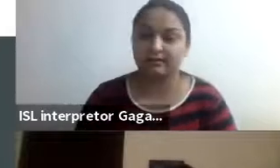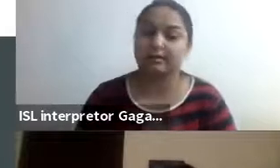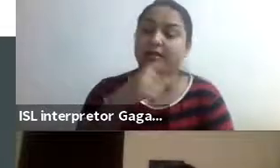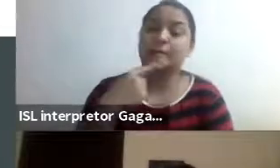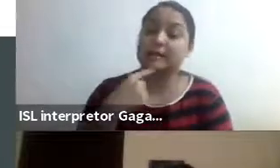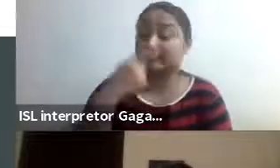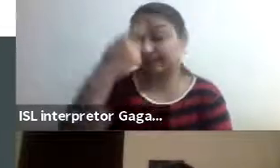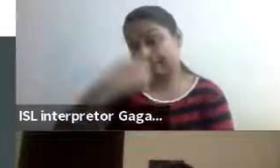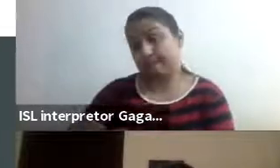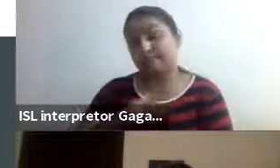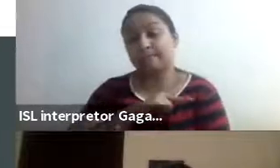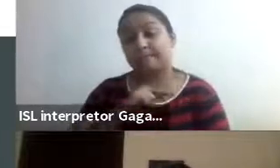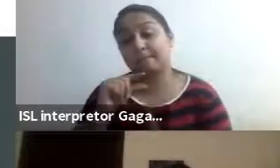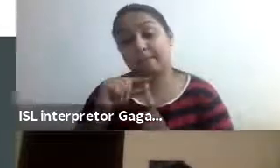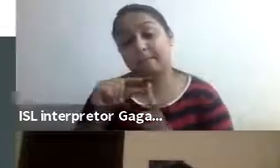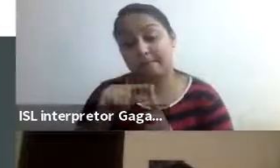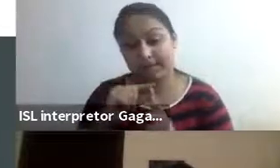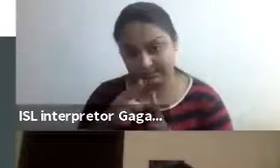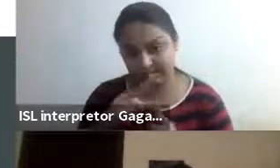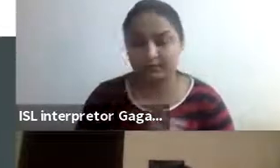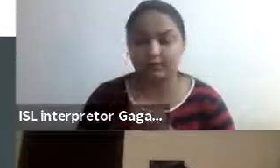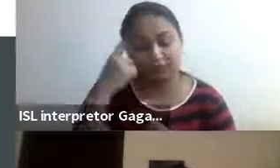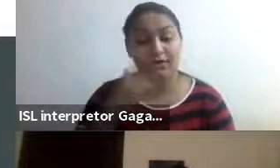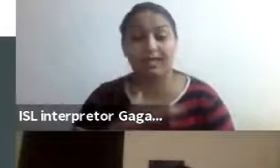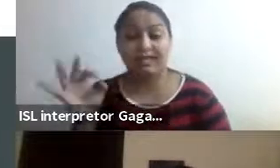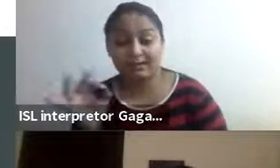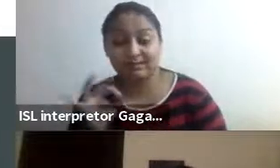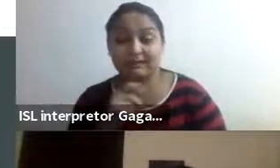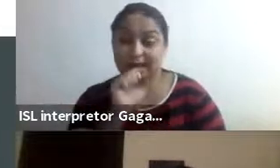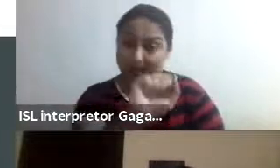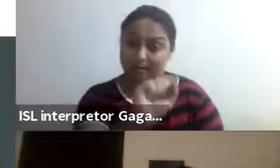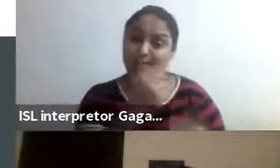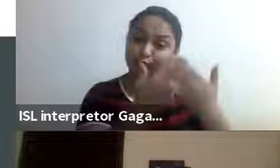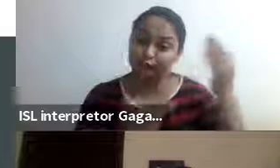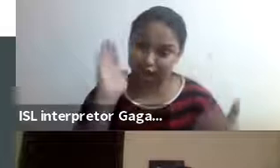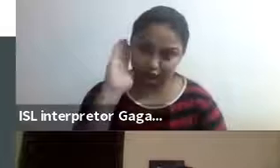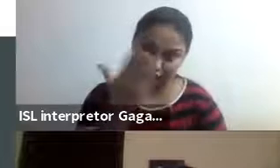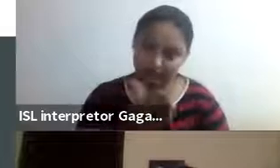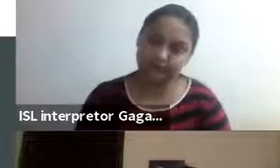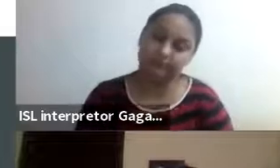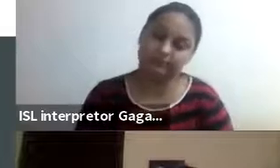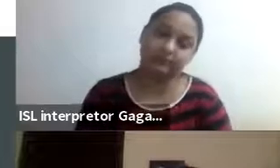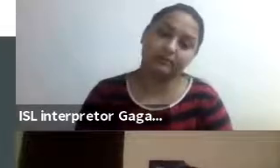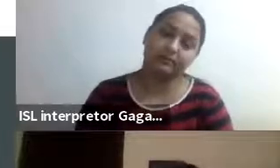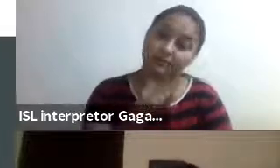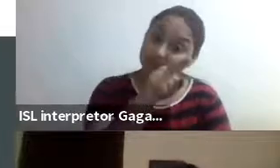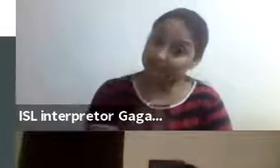personally a favorite little part of this narrative, is these sort of